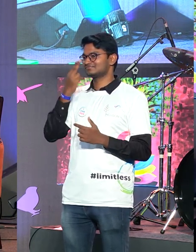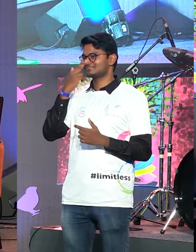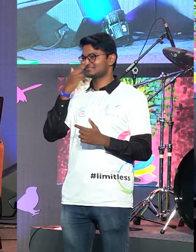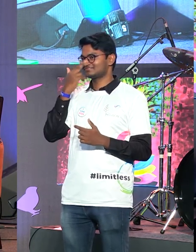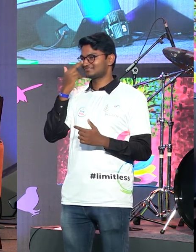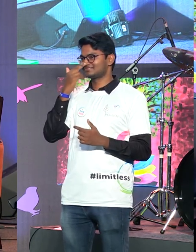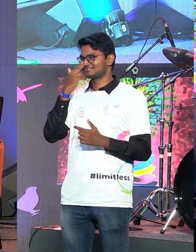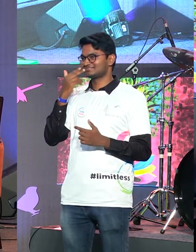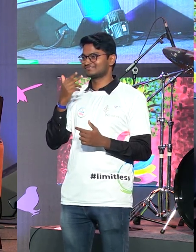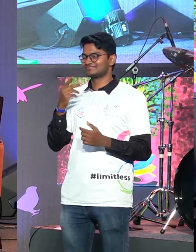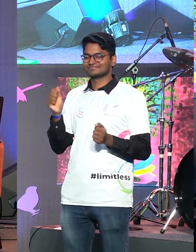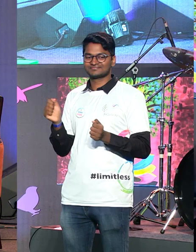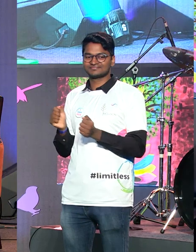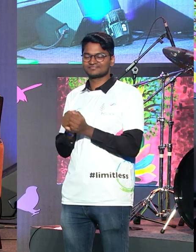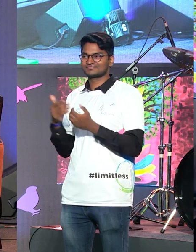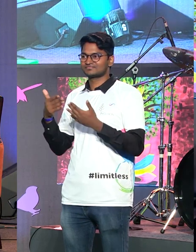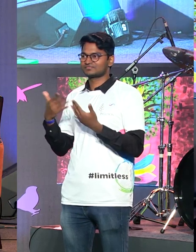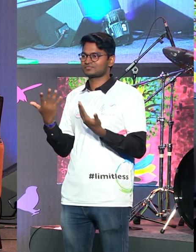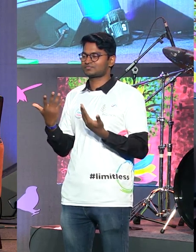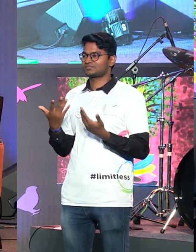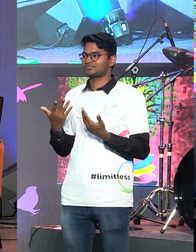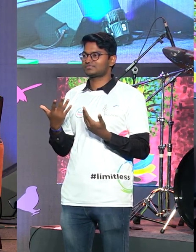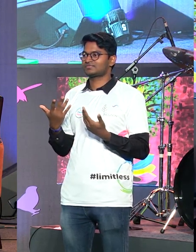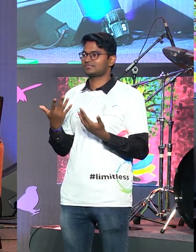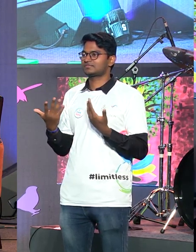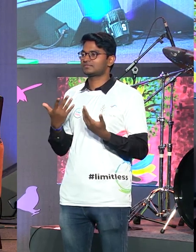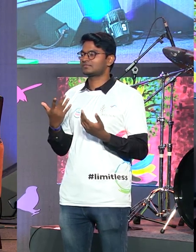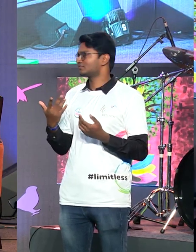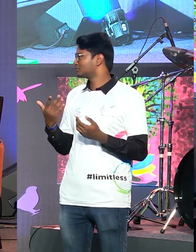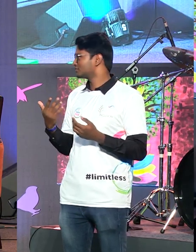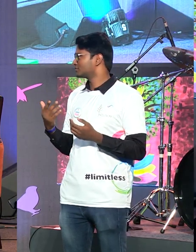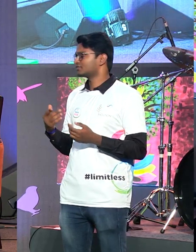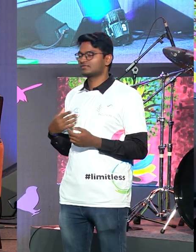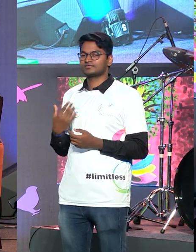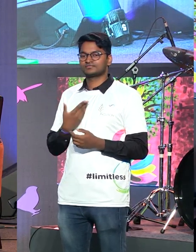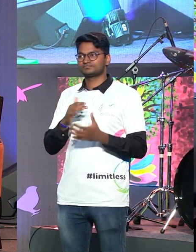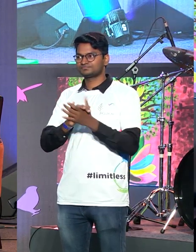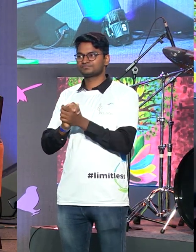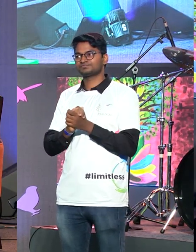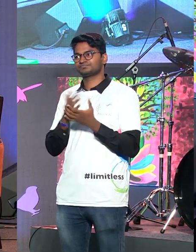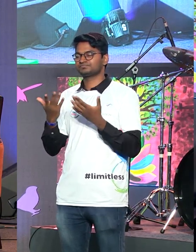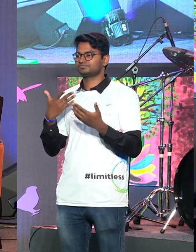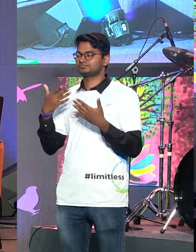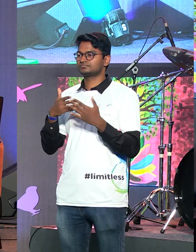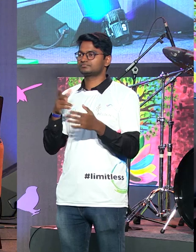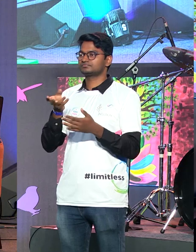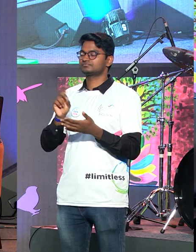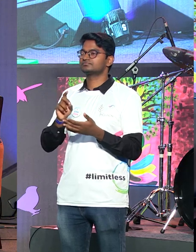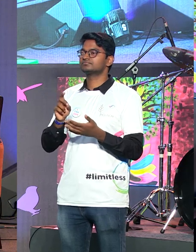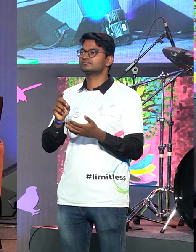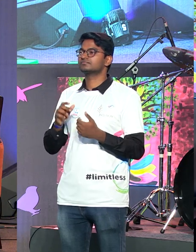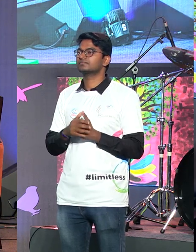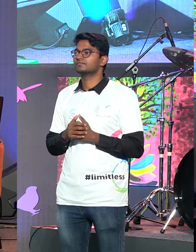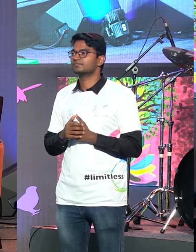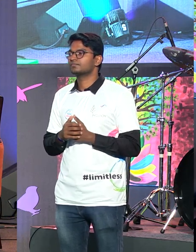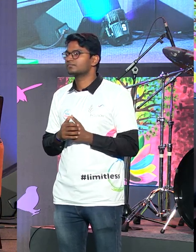I will. So Ashwin is my dear friend. So we keep pulling each other's legs. I've written about him. So I can get away